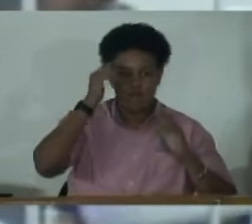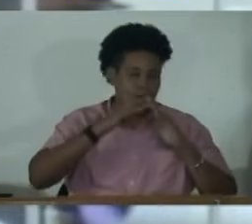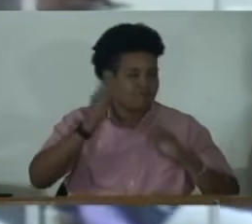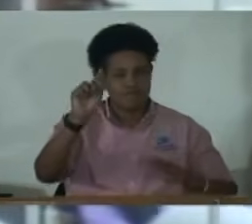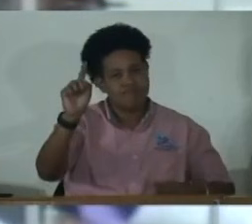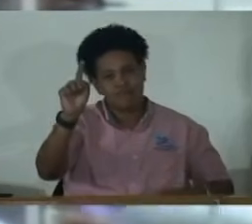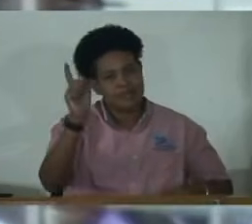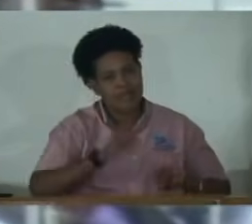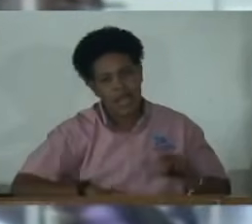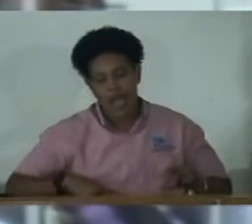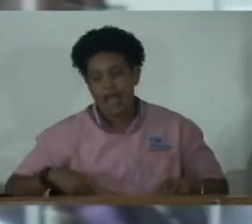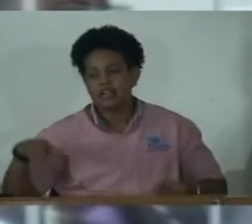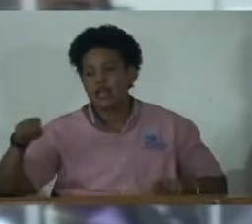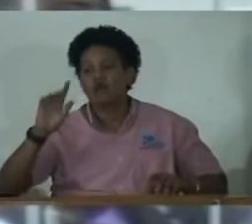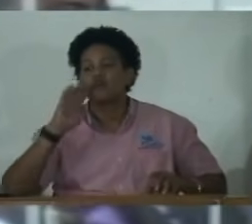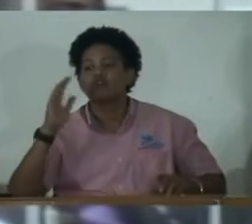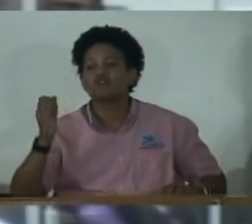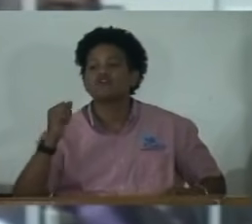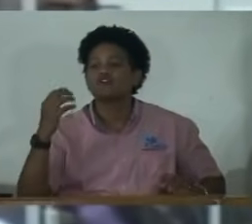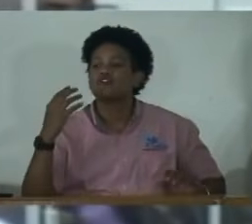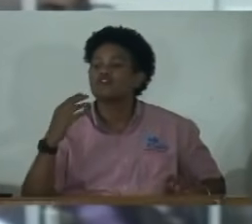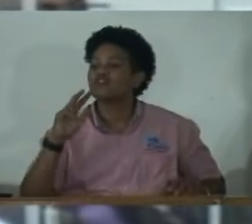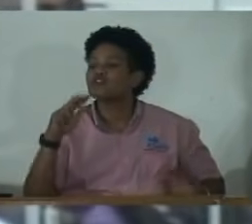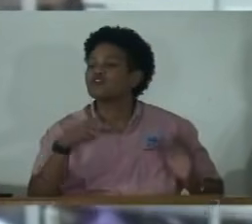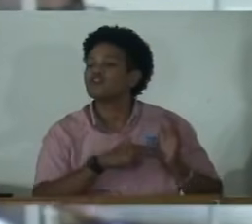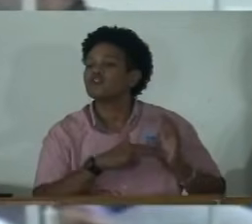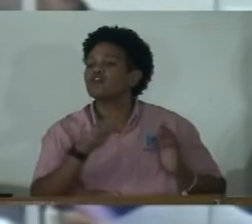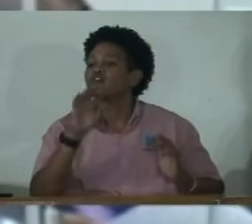And for that, they will receive